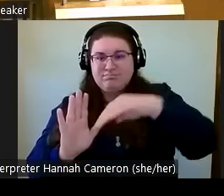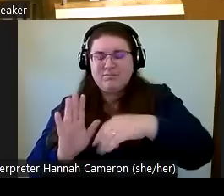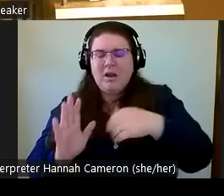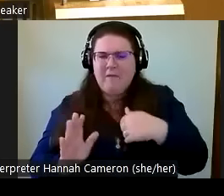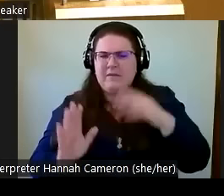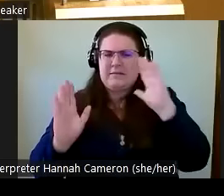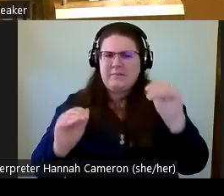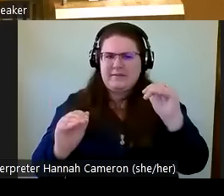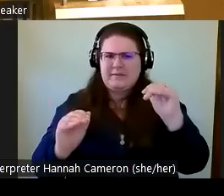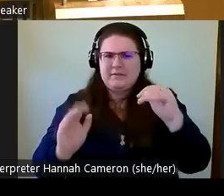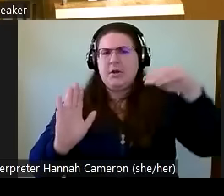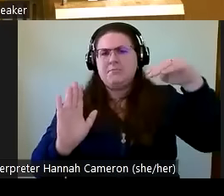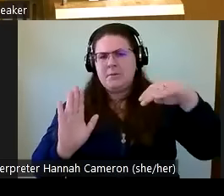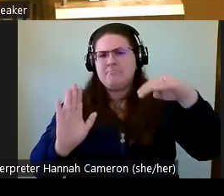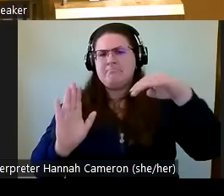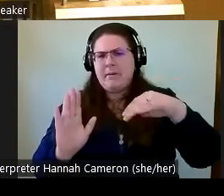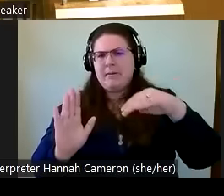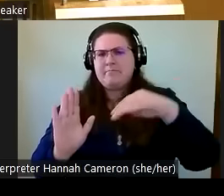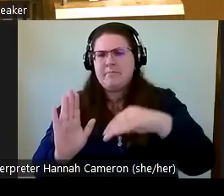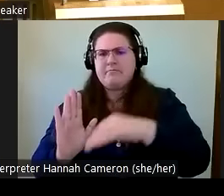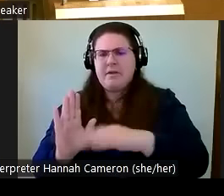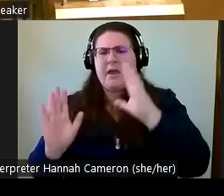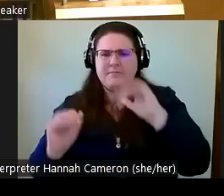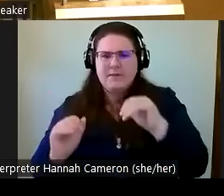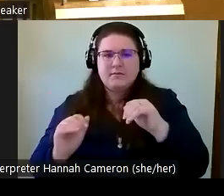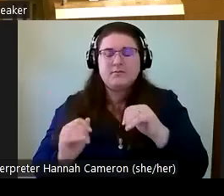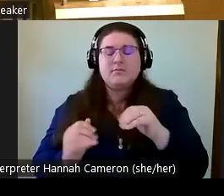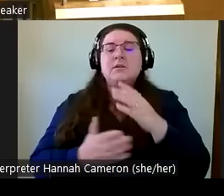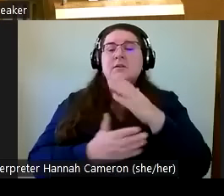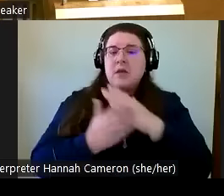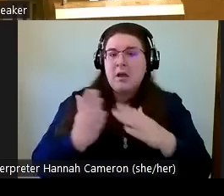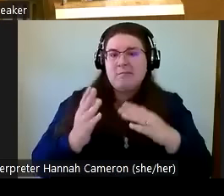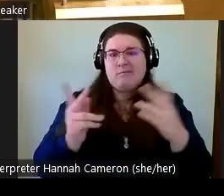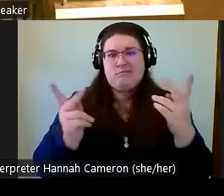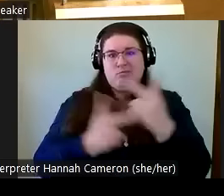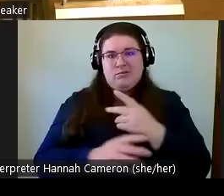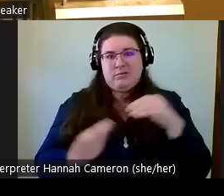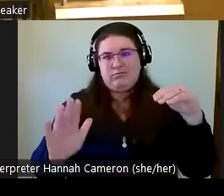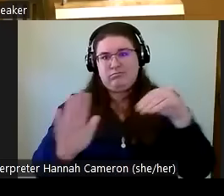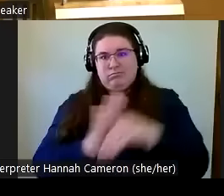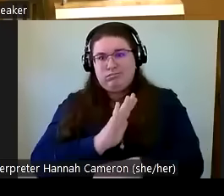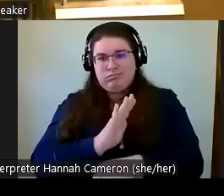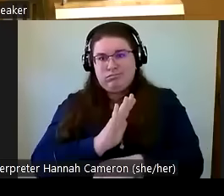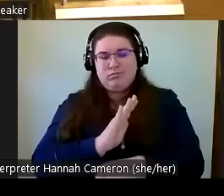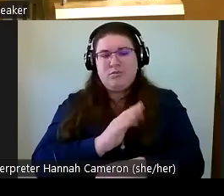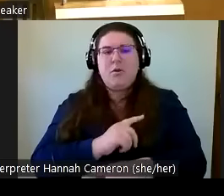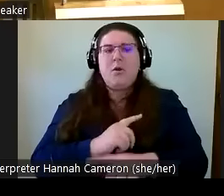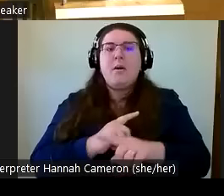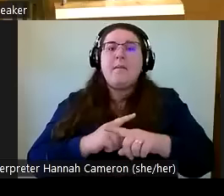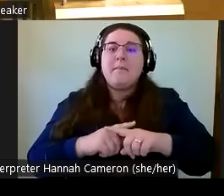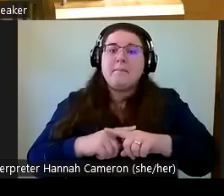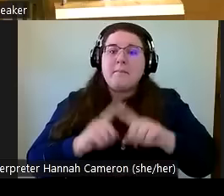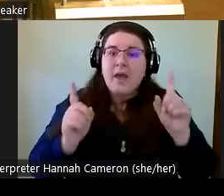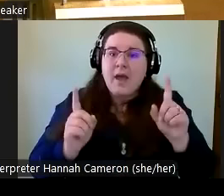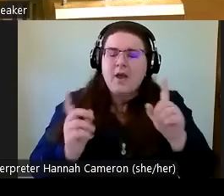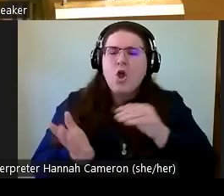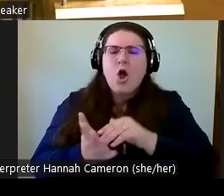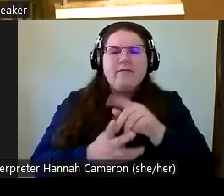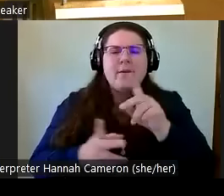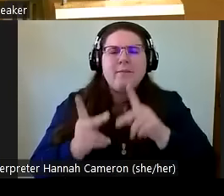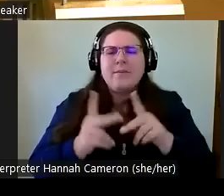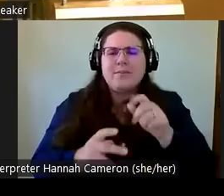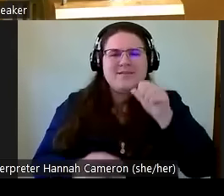clinical decline, and it is true that some people progress faster. But what this concept has ignored is that there